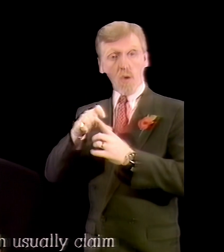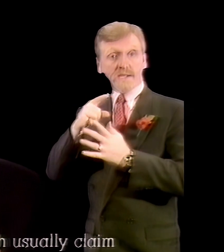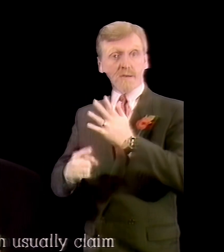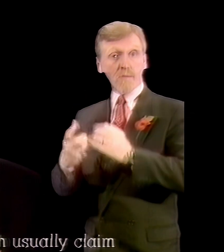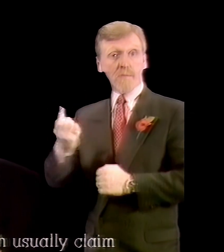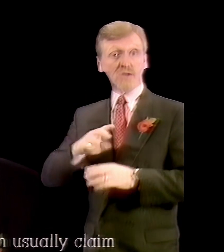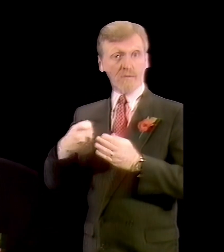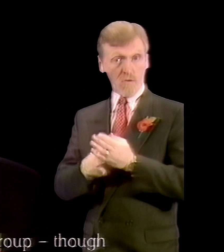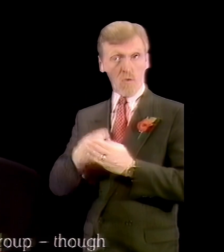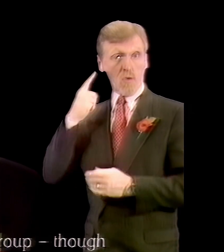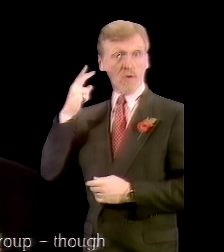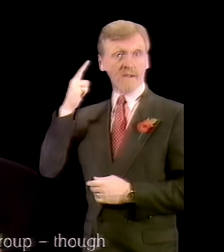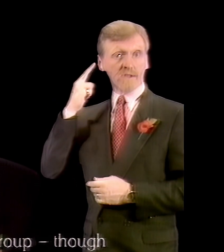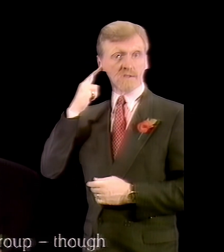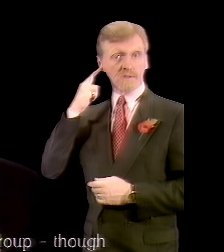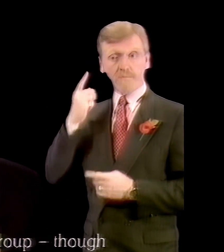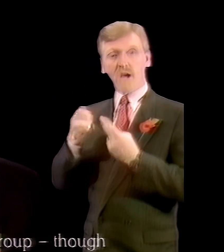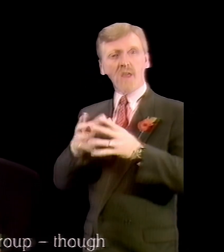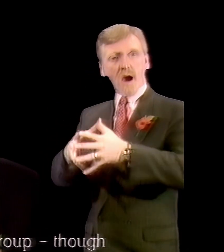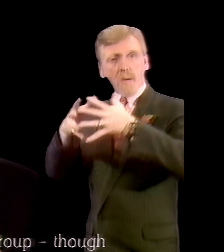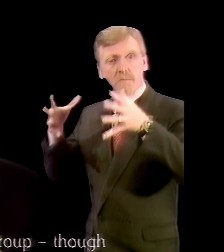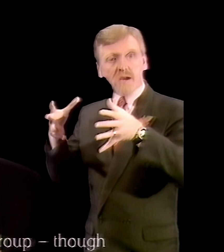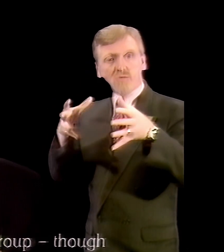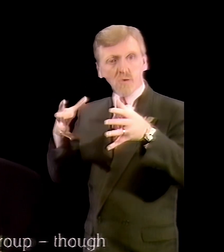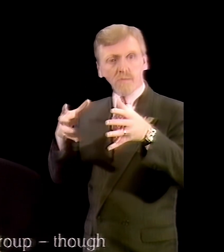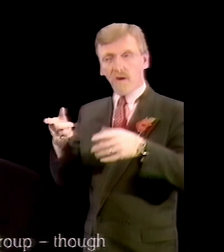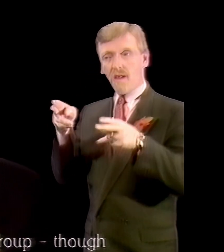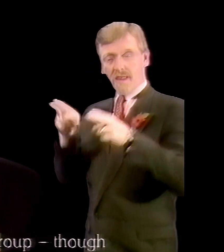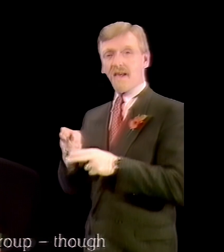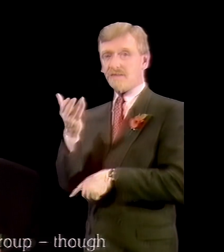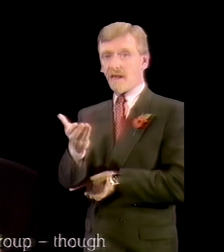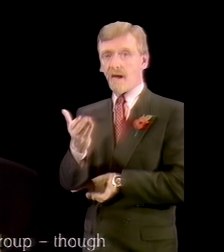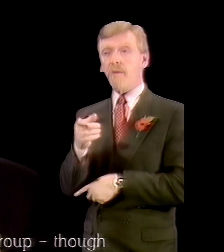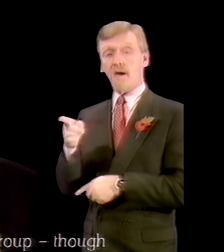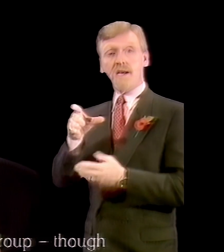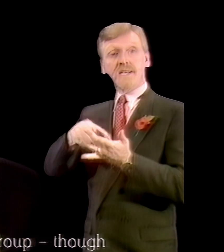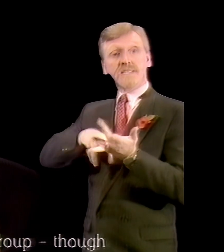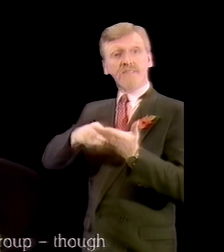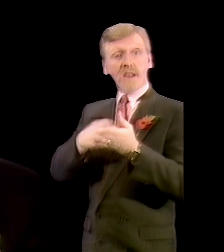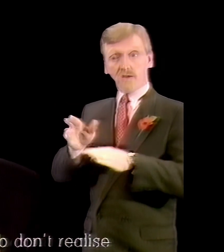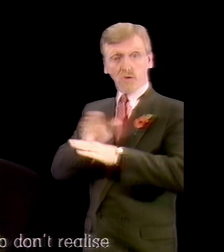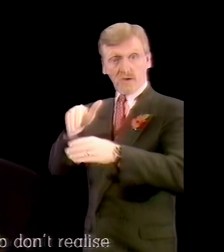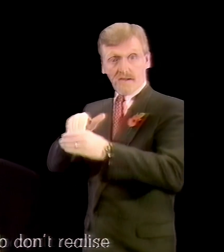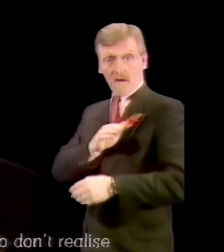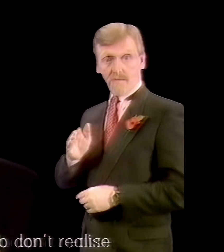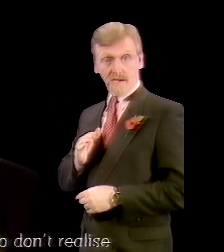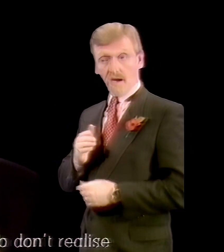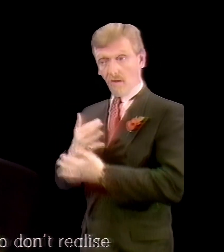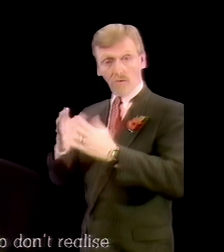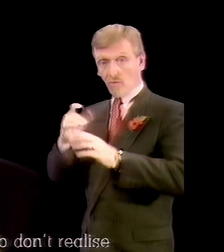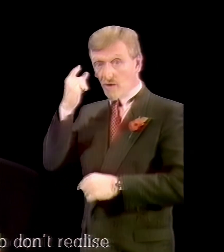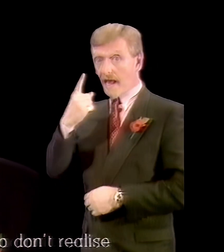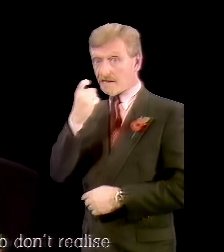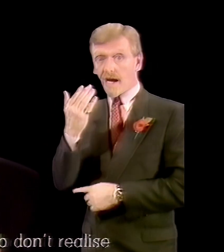pension for deafness. The other big group, though not so many of them claim a pension, are civilians, and I think many civilians don't realise they can